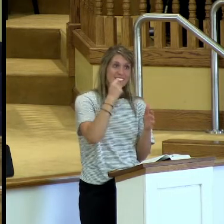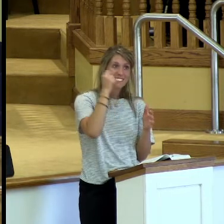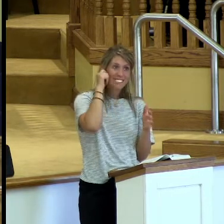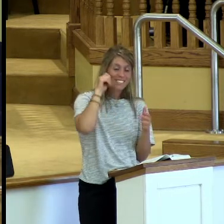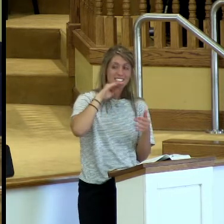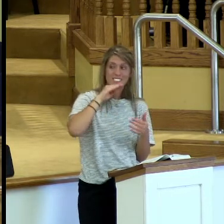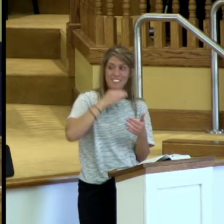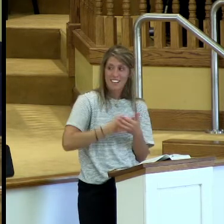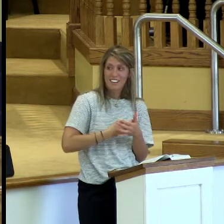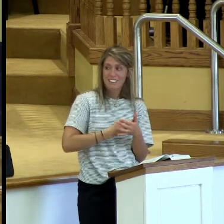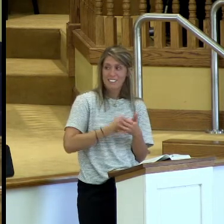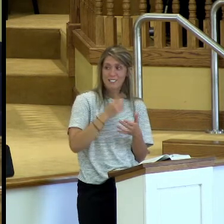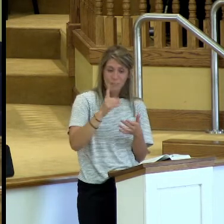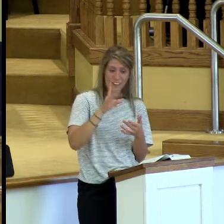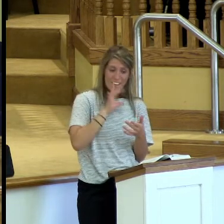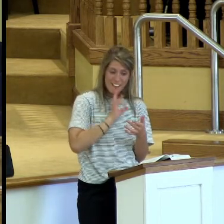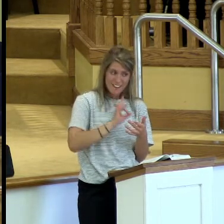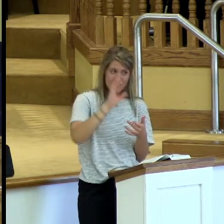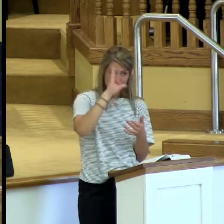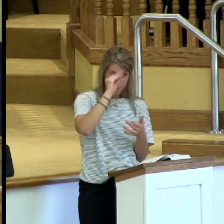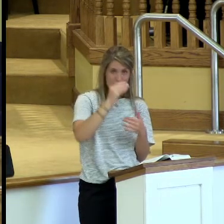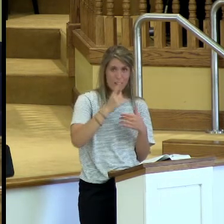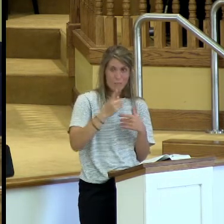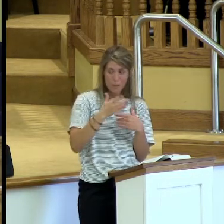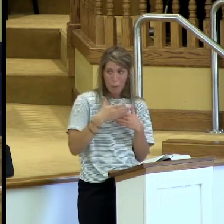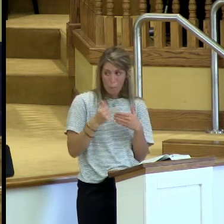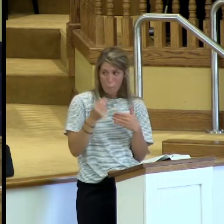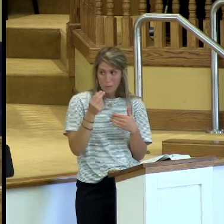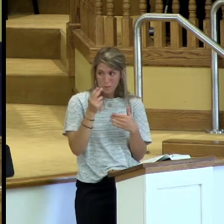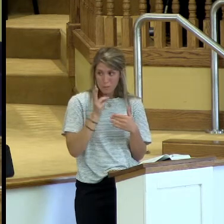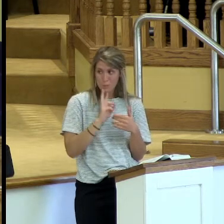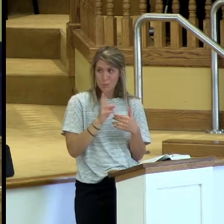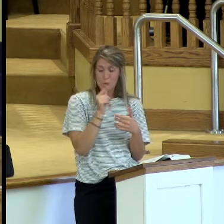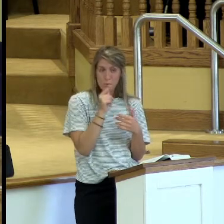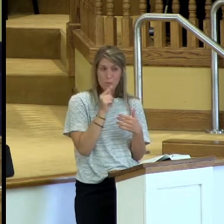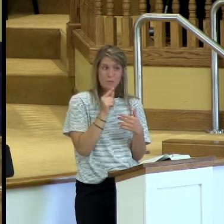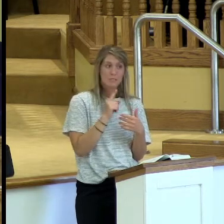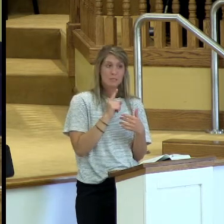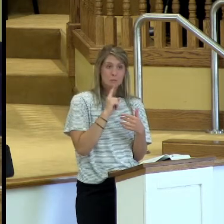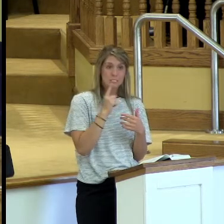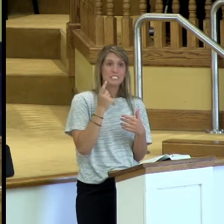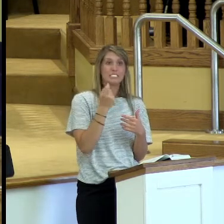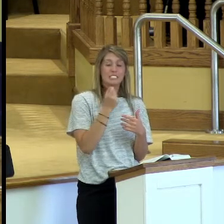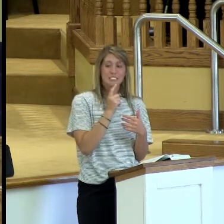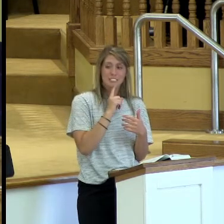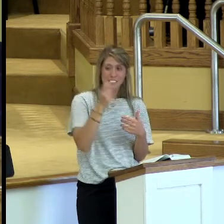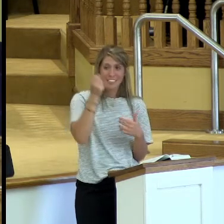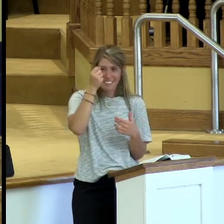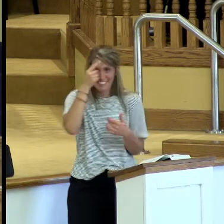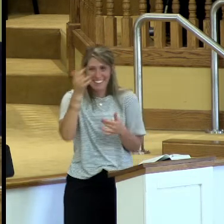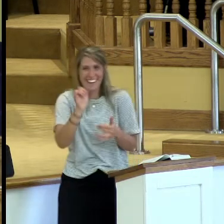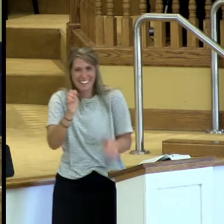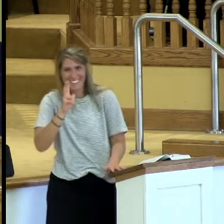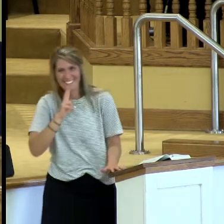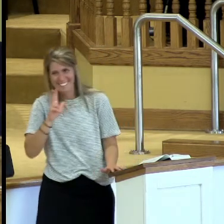daughters, one eight-year-old boy, and one almost two-year-old boy that I'm pretty sure has the mental capacity of a